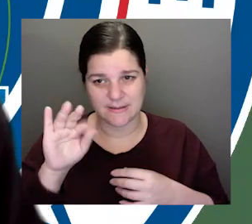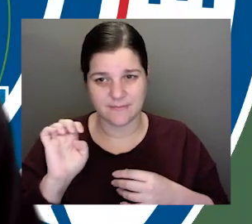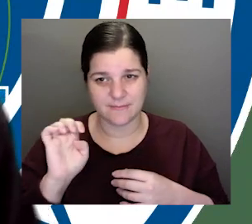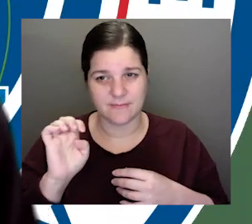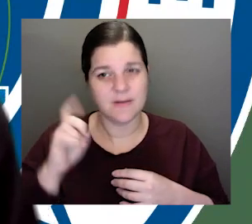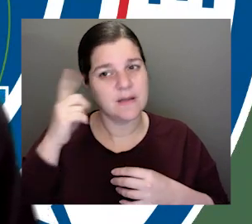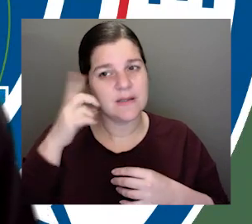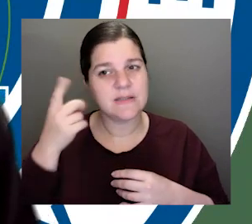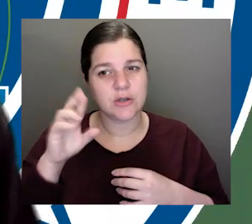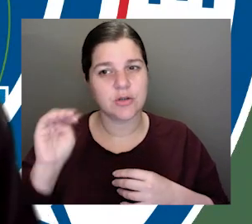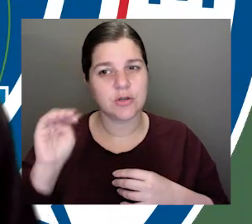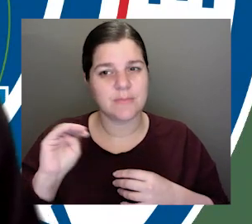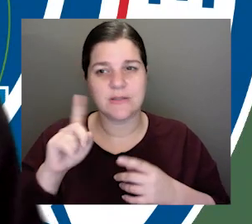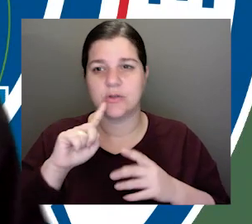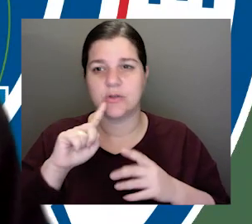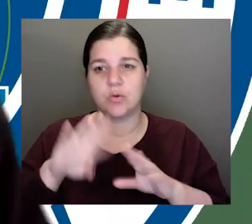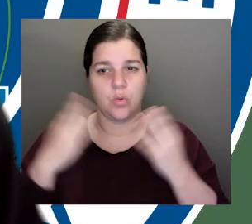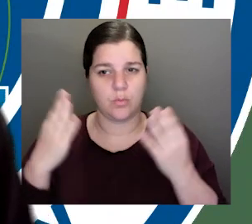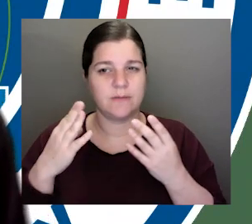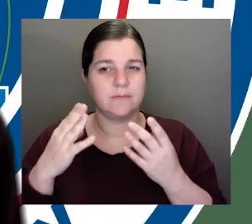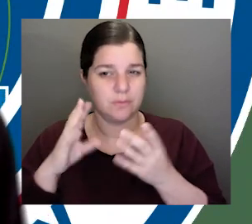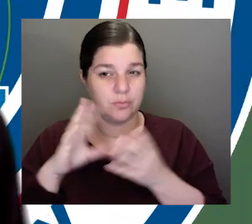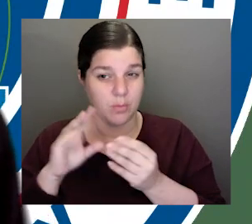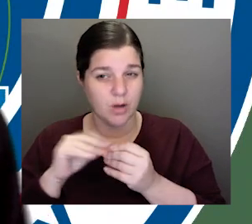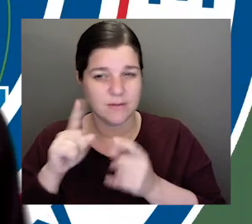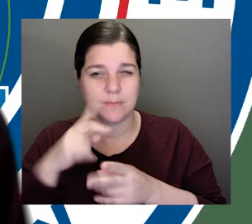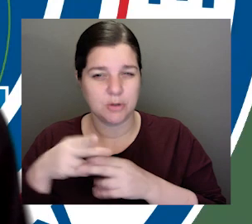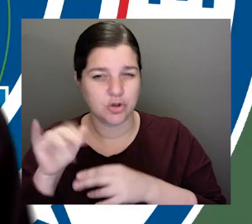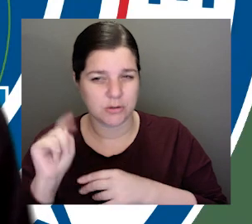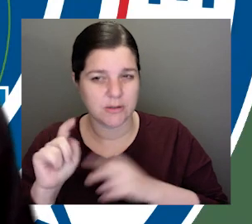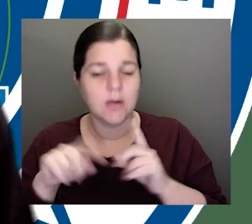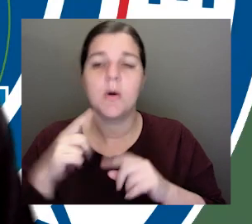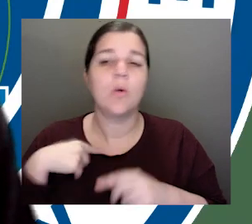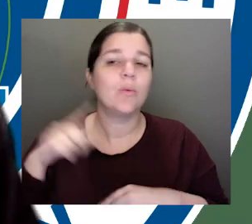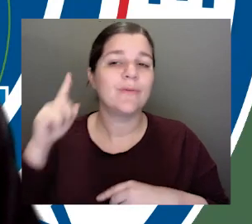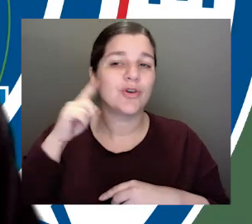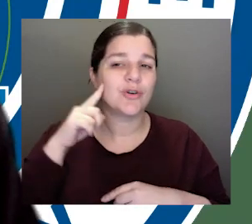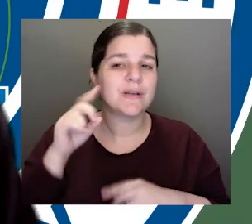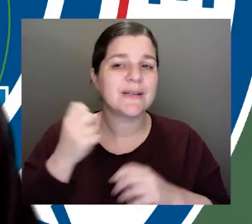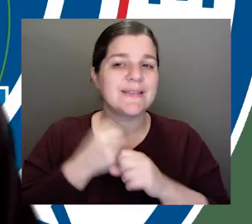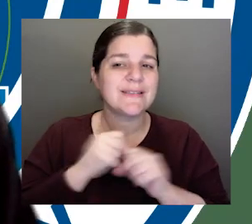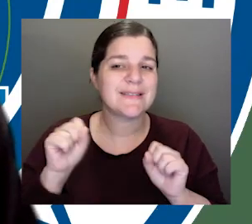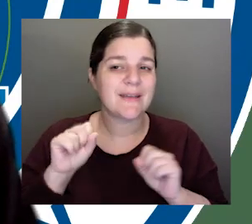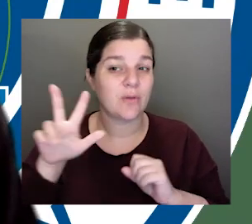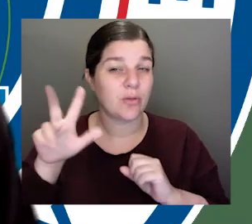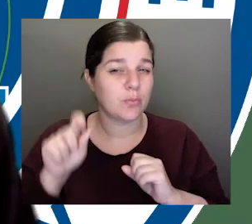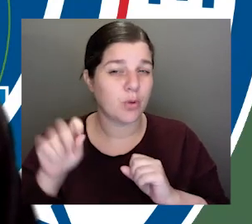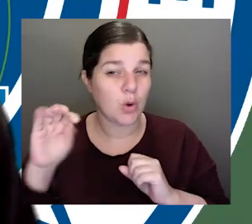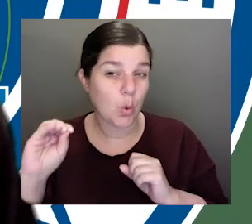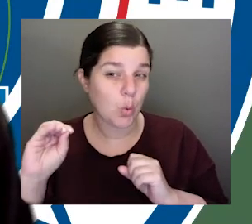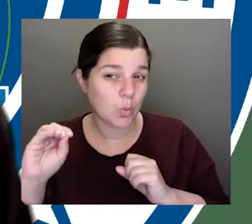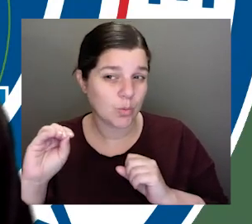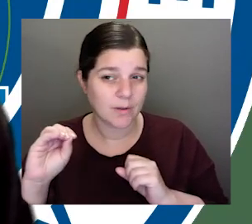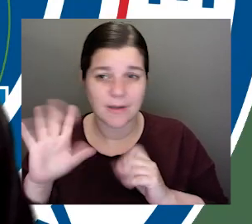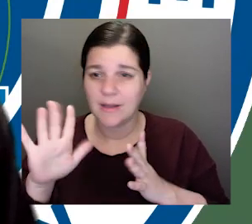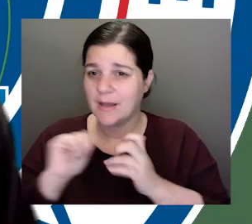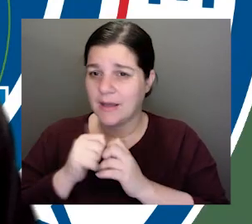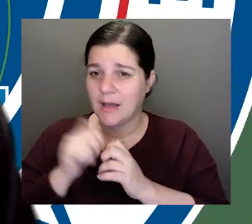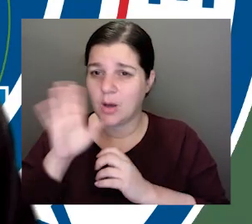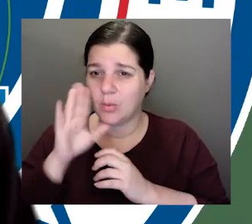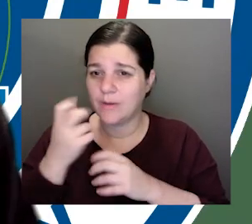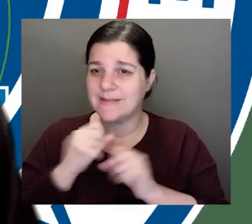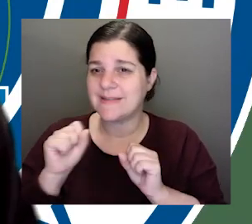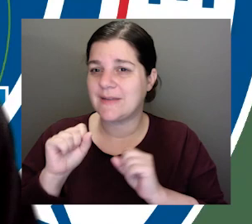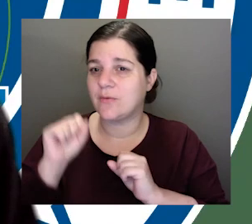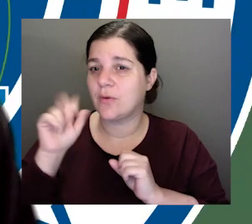his opening remarks. We have heard mention of SAFE 3.0. How will SAFE 3.0 be